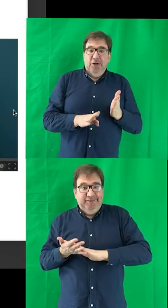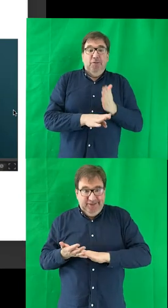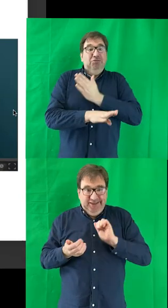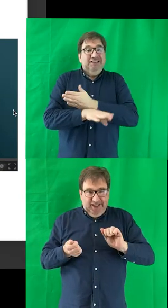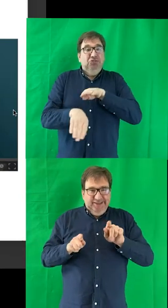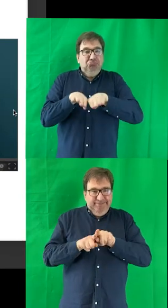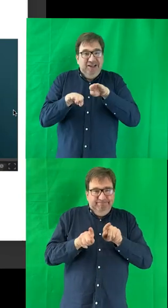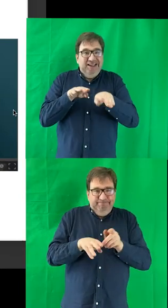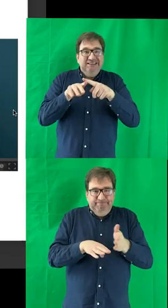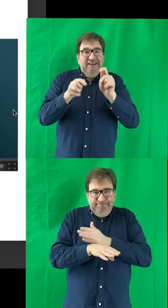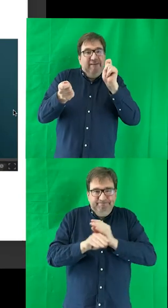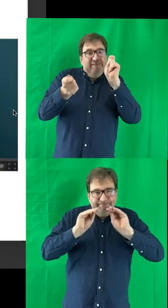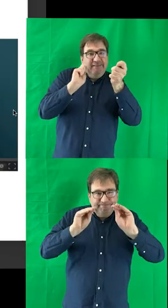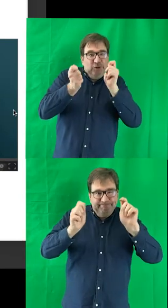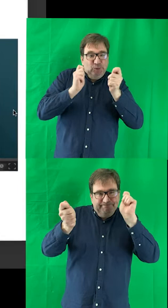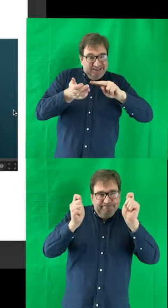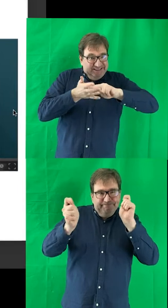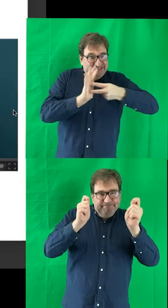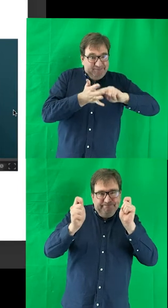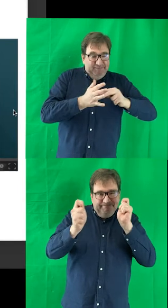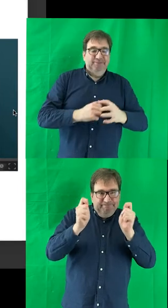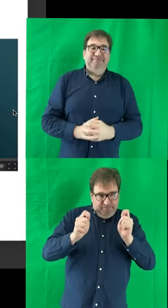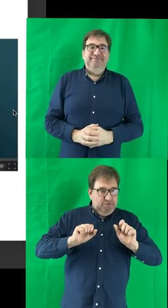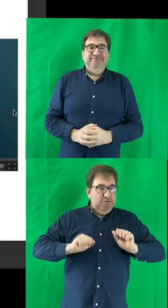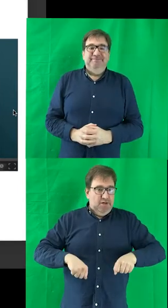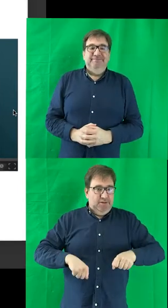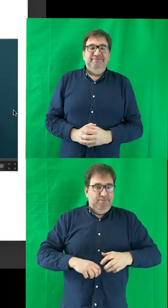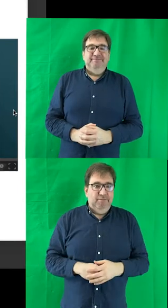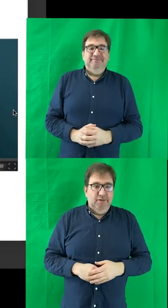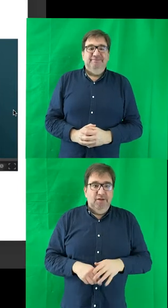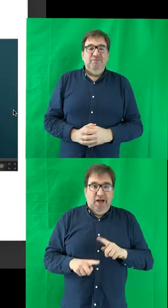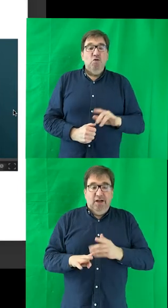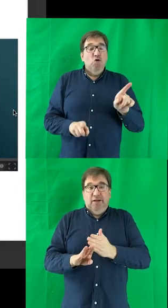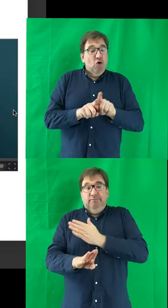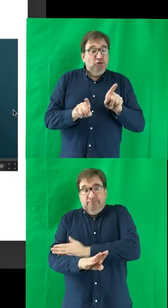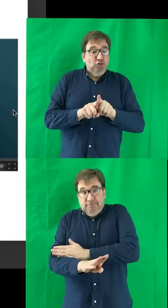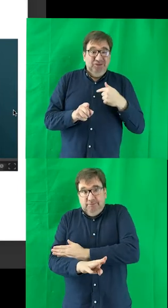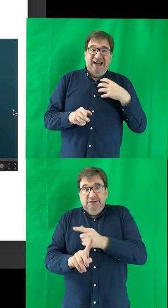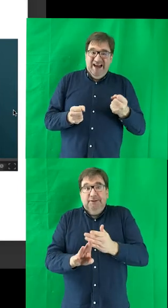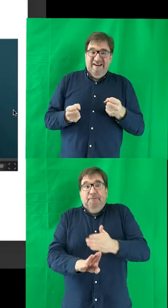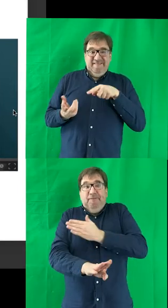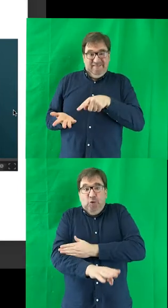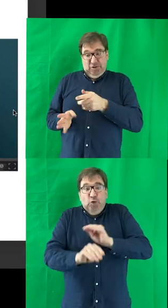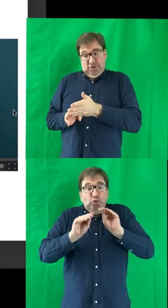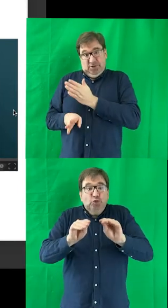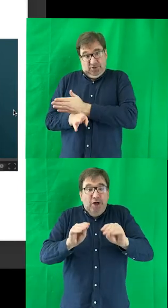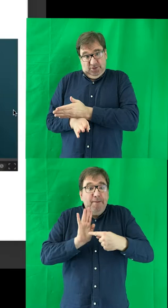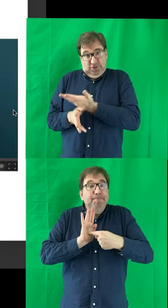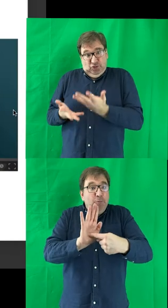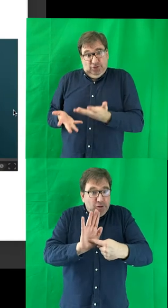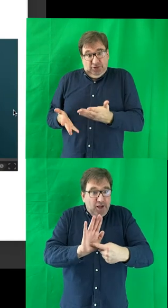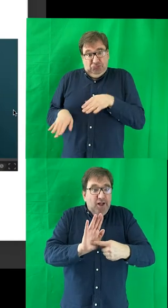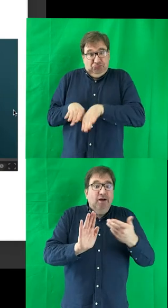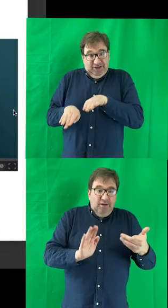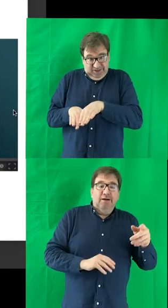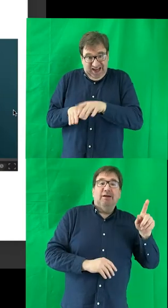of a pre-training and fine-tuning scheme. We might also apply an existing pre-trained model